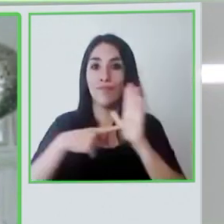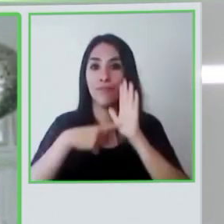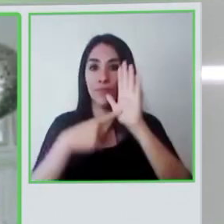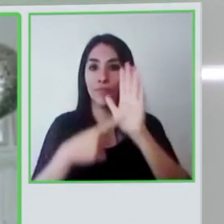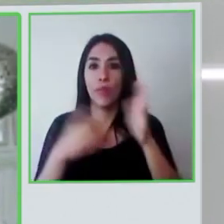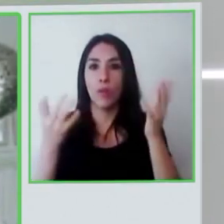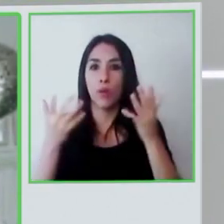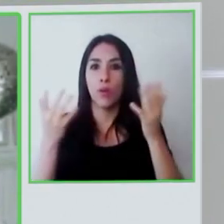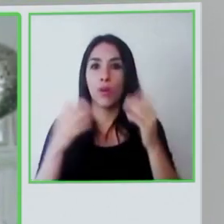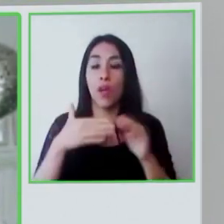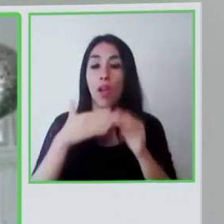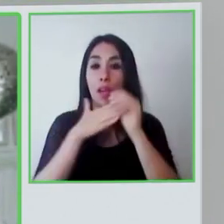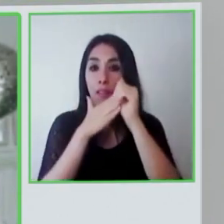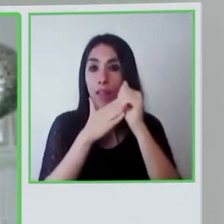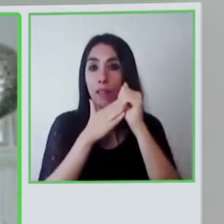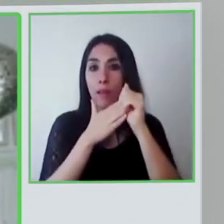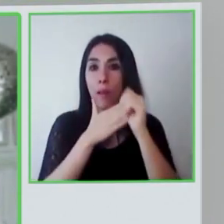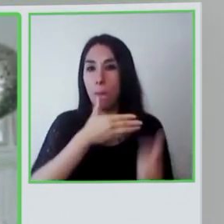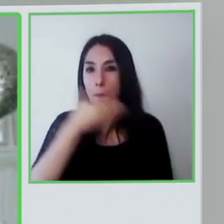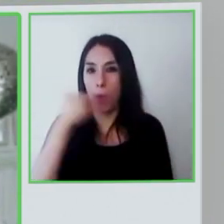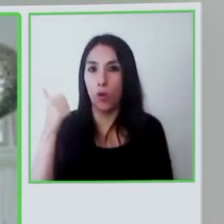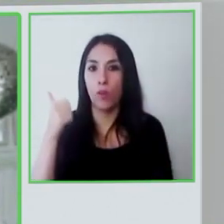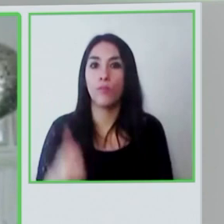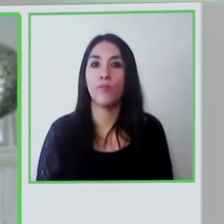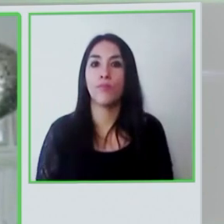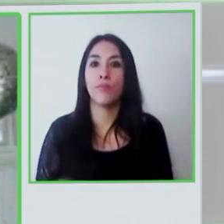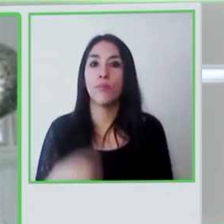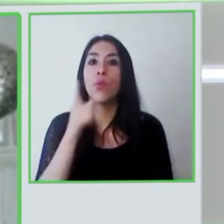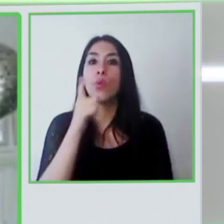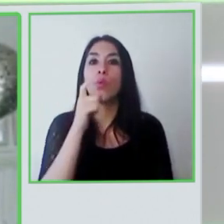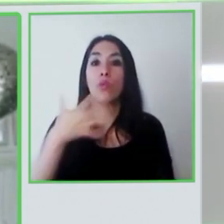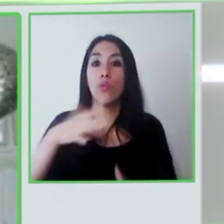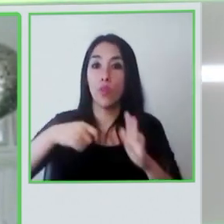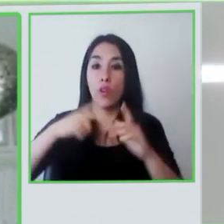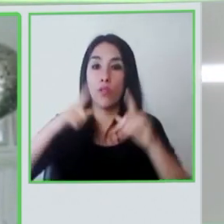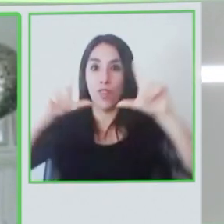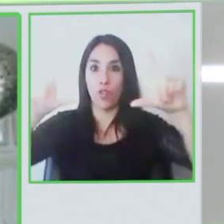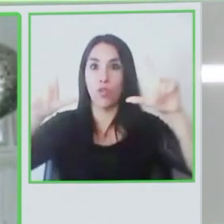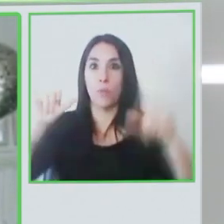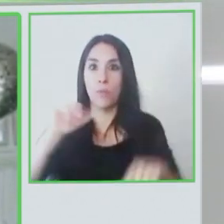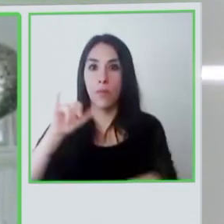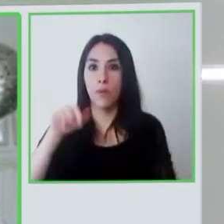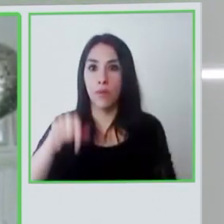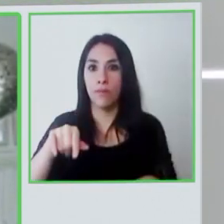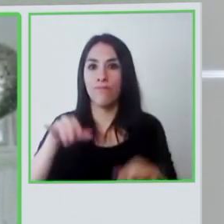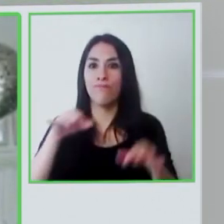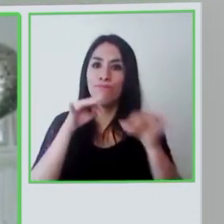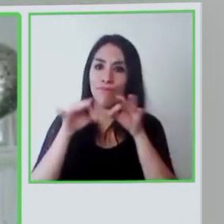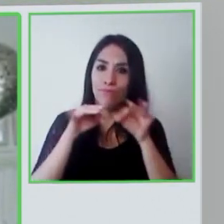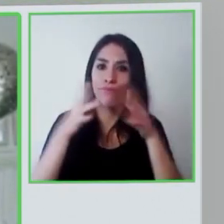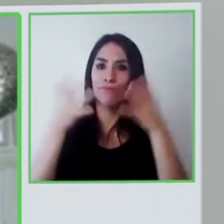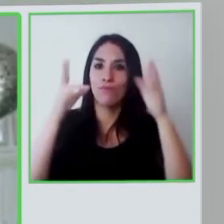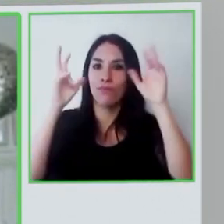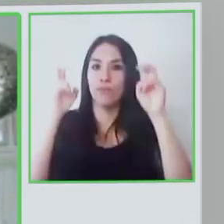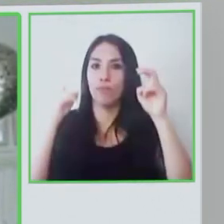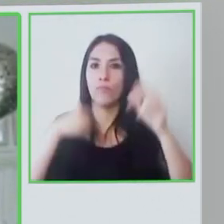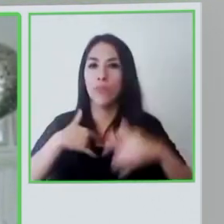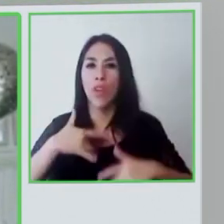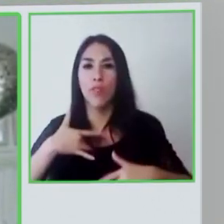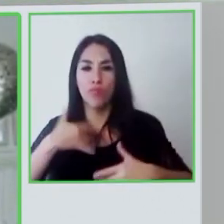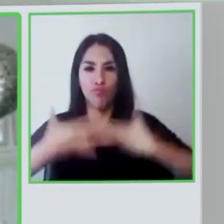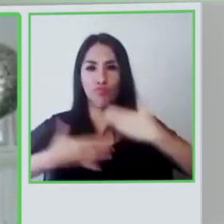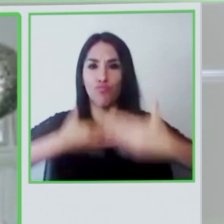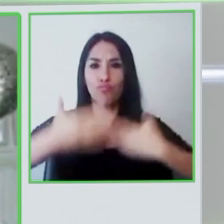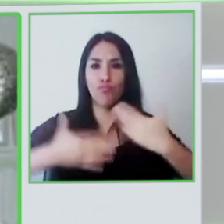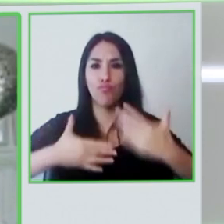a great leadership is. It talks about success that has had, t- talks a little bit about hopes and ambitions